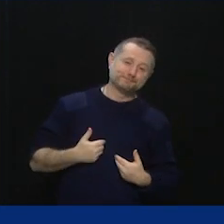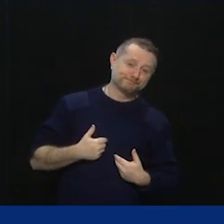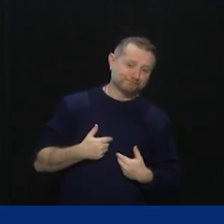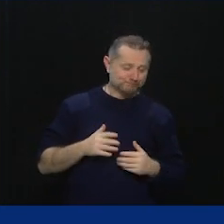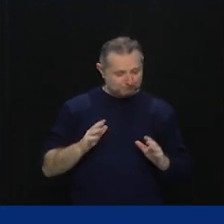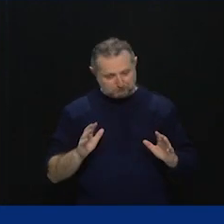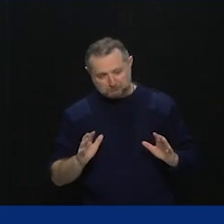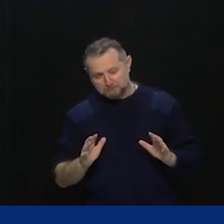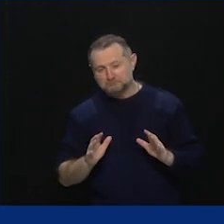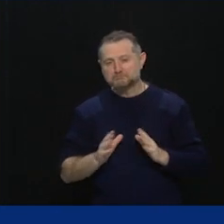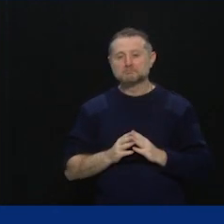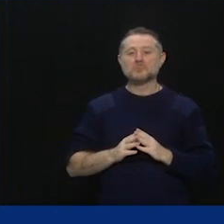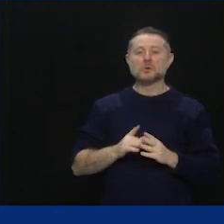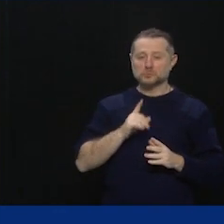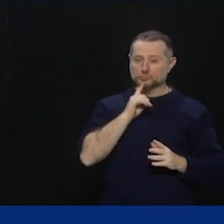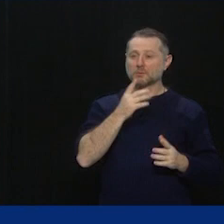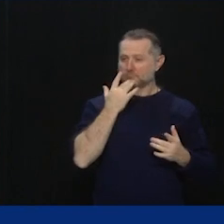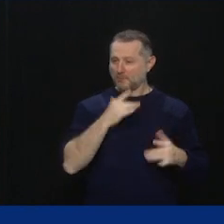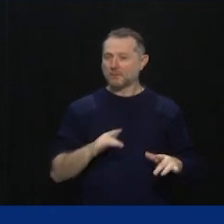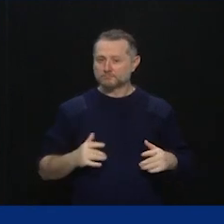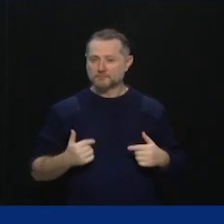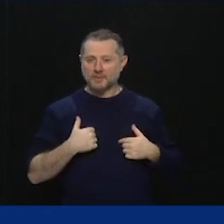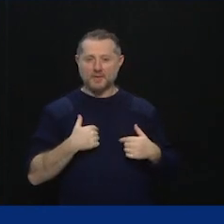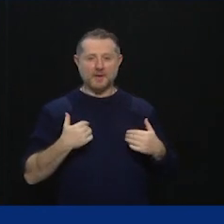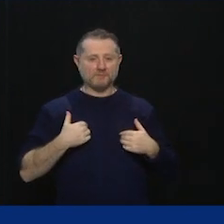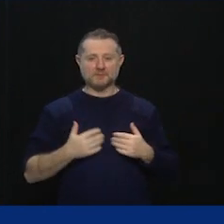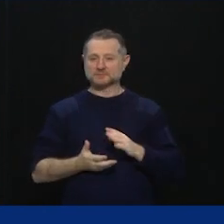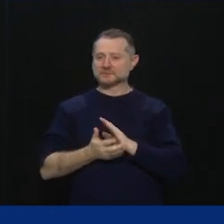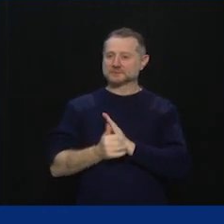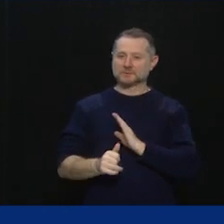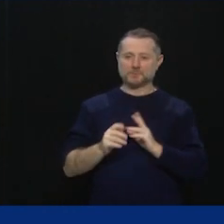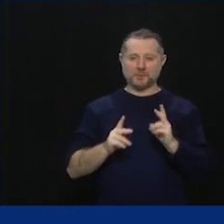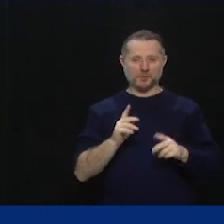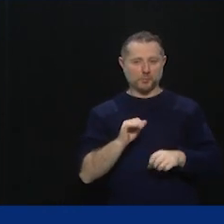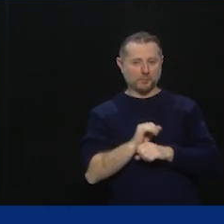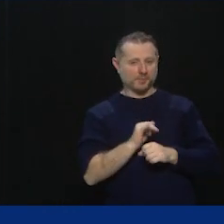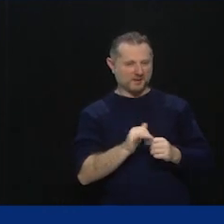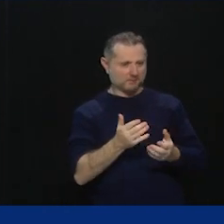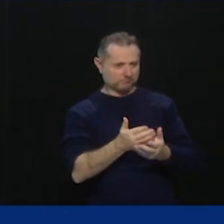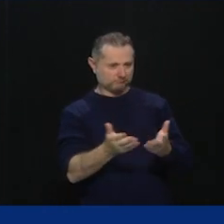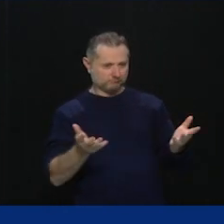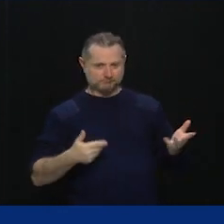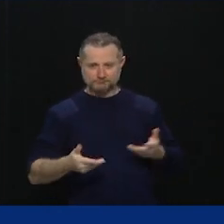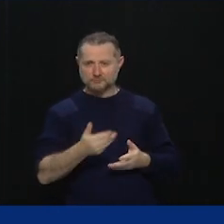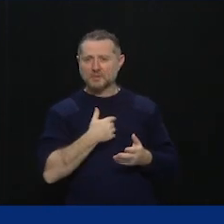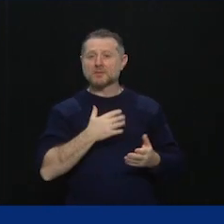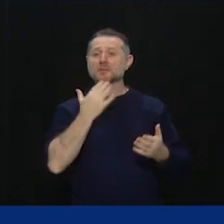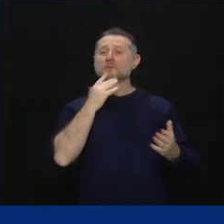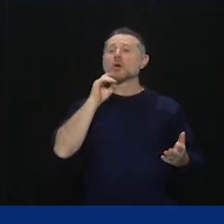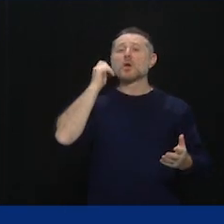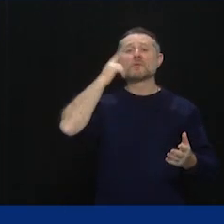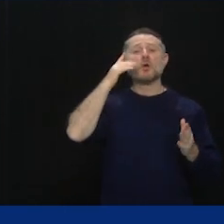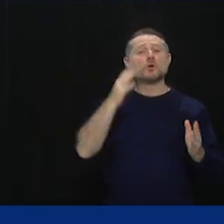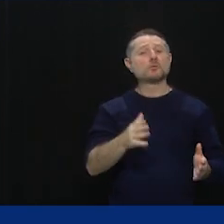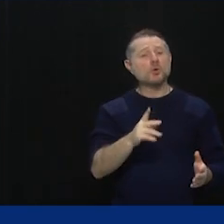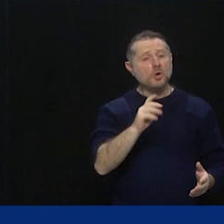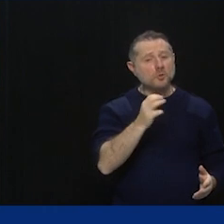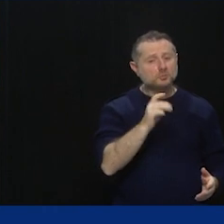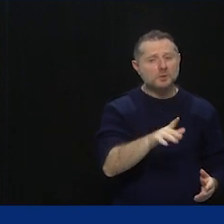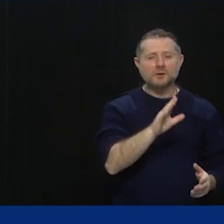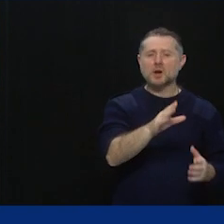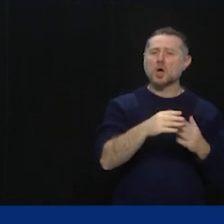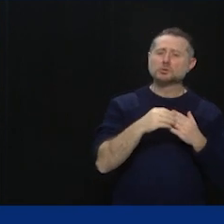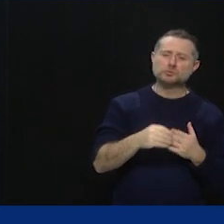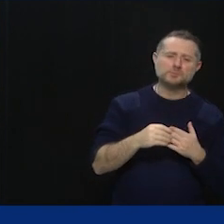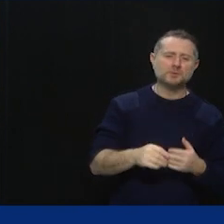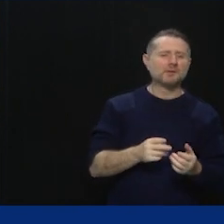talented individual working for them. I also want to thank Governor Hochul for her hard work, for her authenticity, for her leadership, and for everything she's done for the